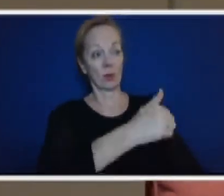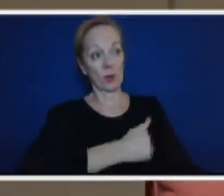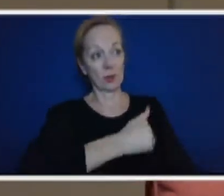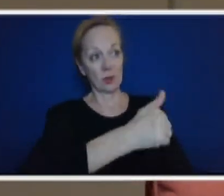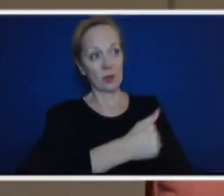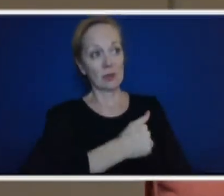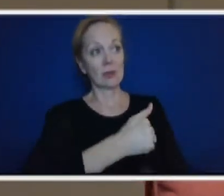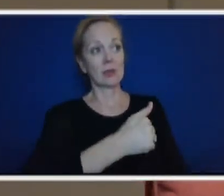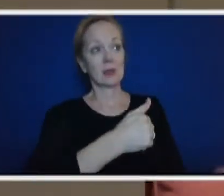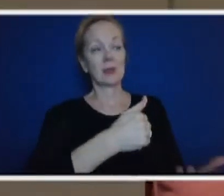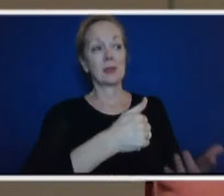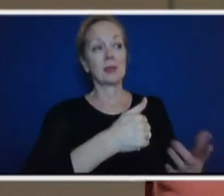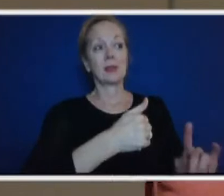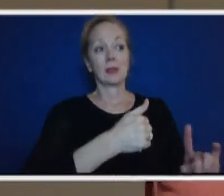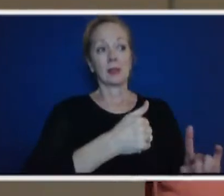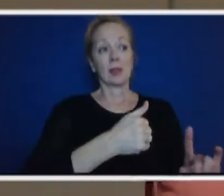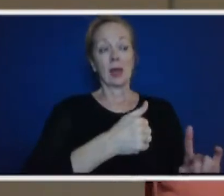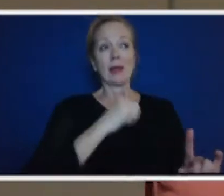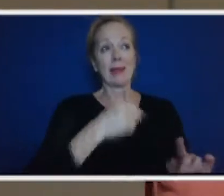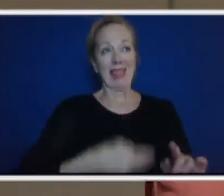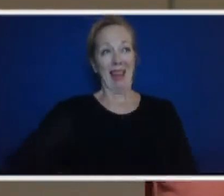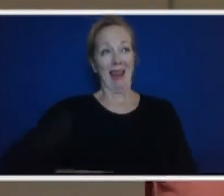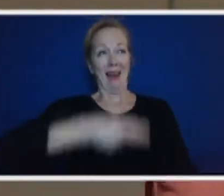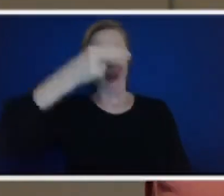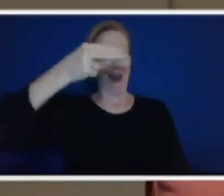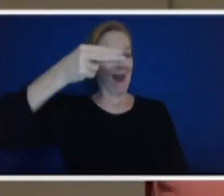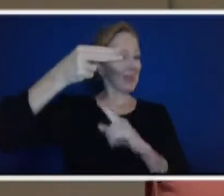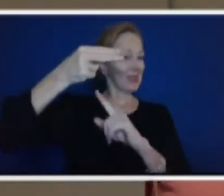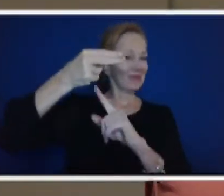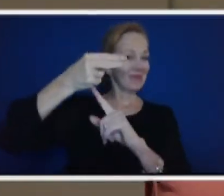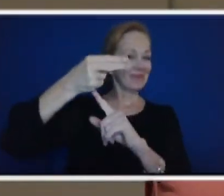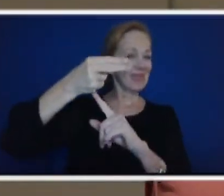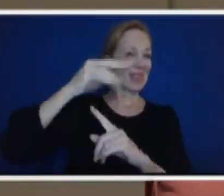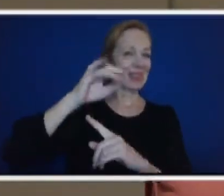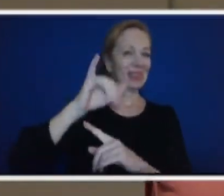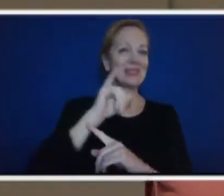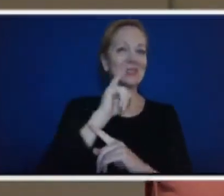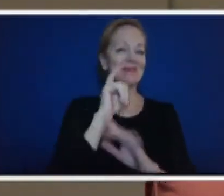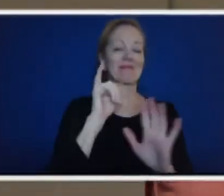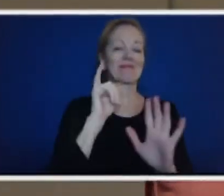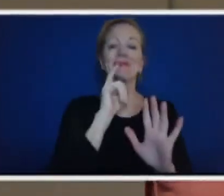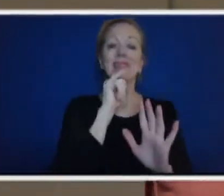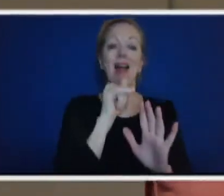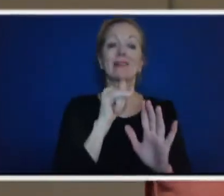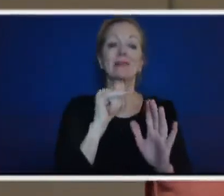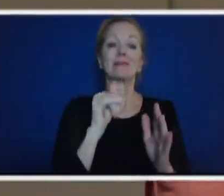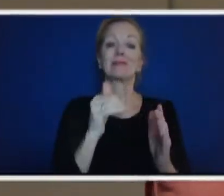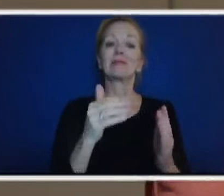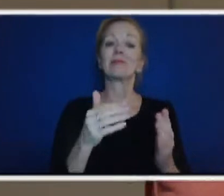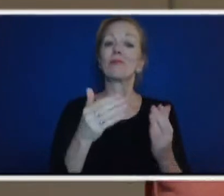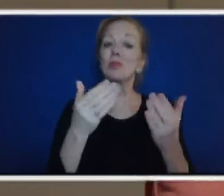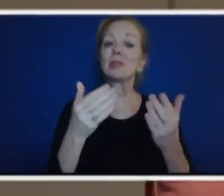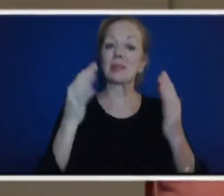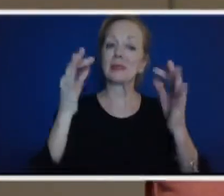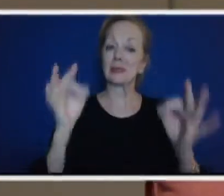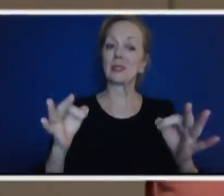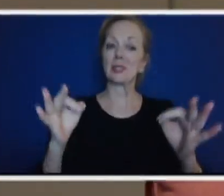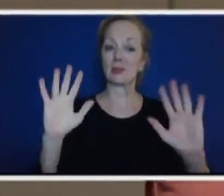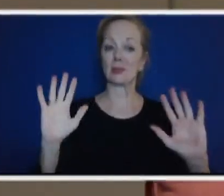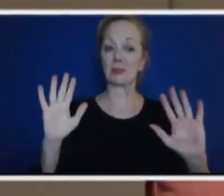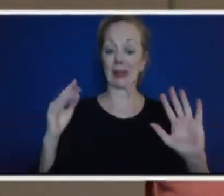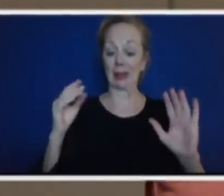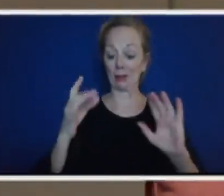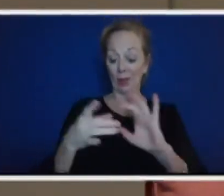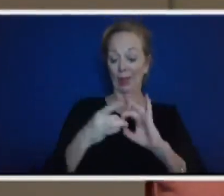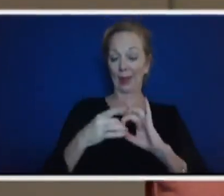the height is not up for decision under this council.